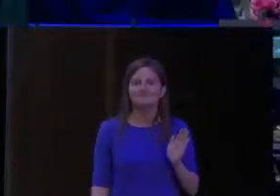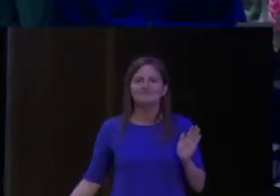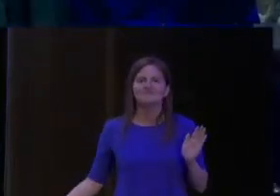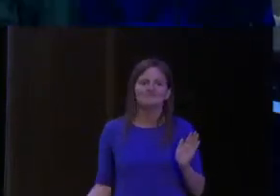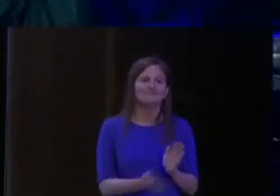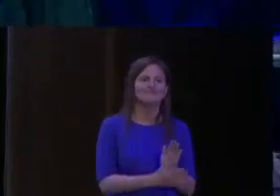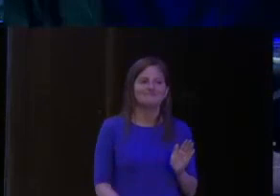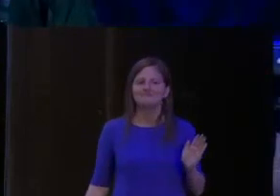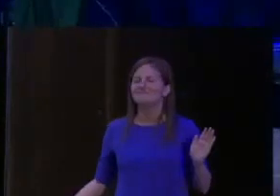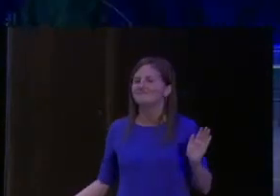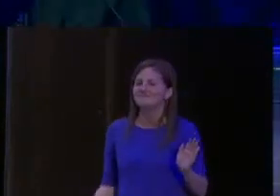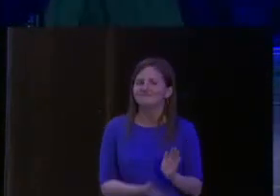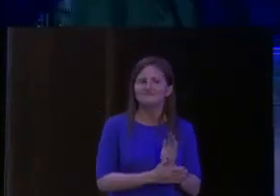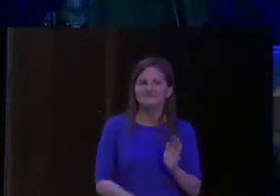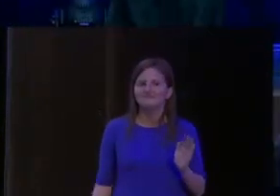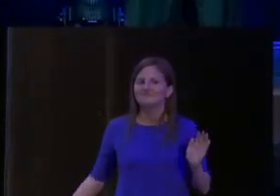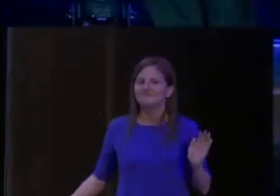Practitioner.